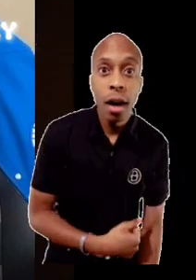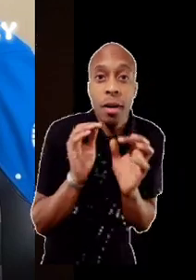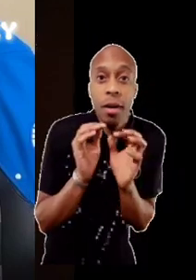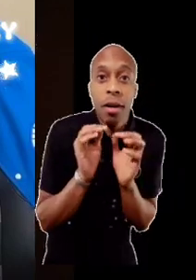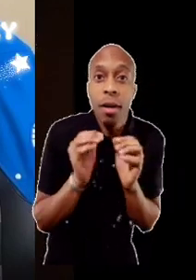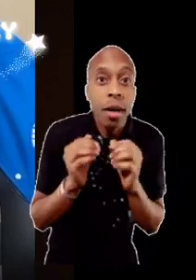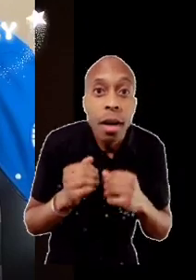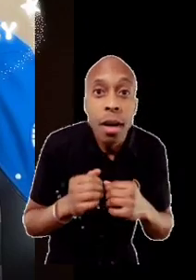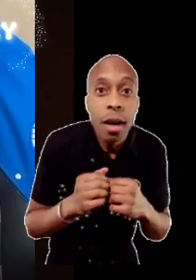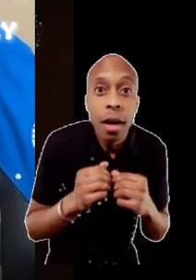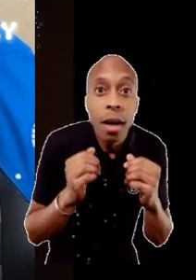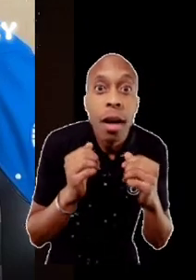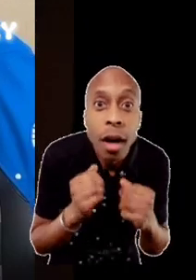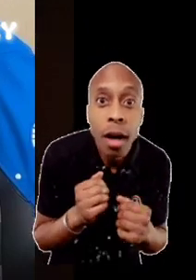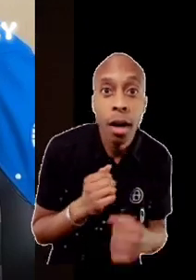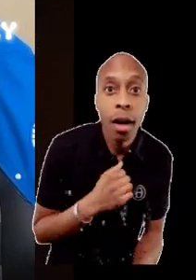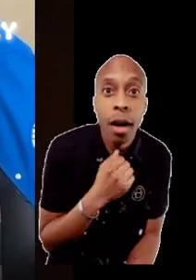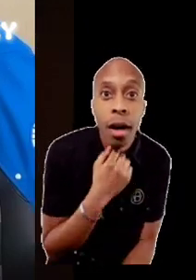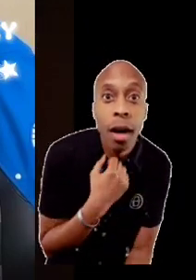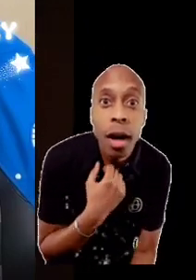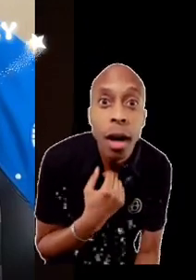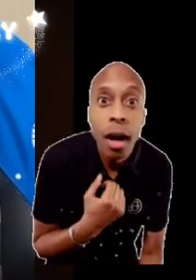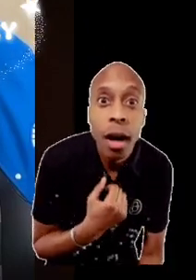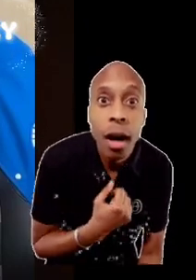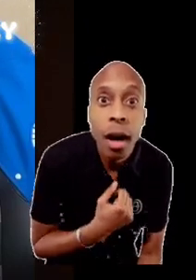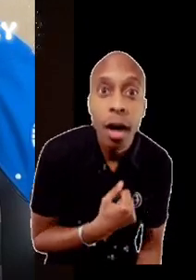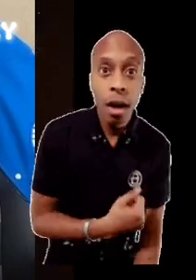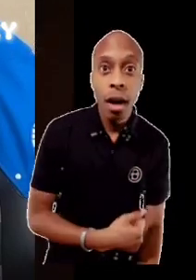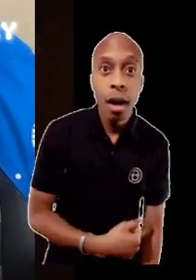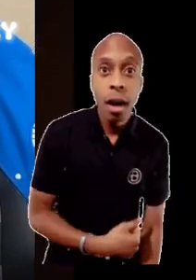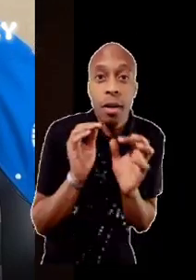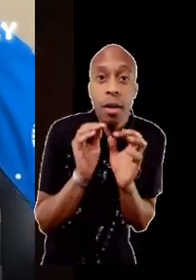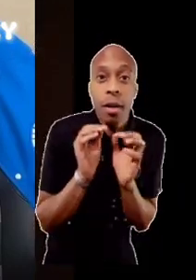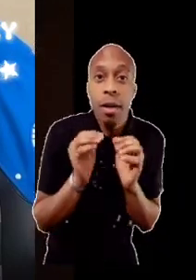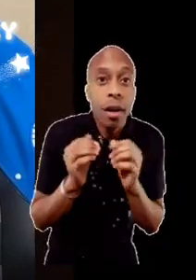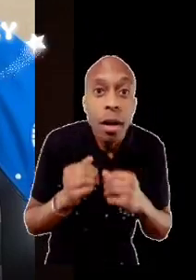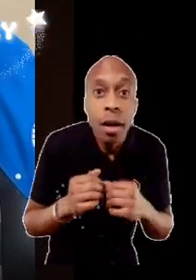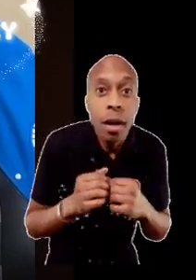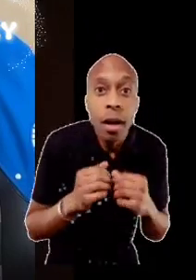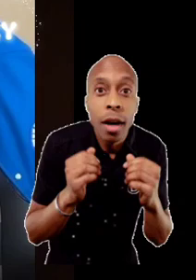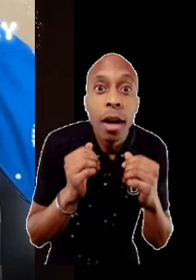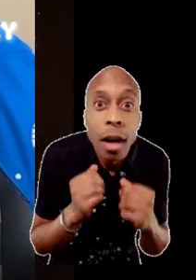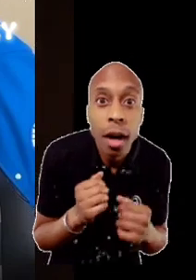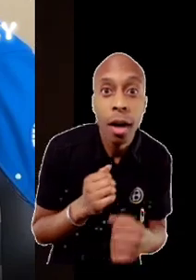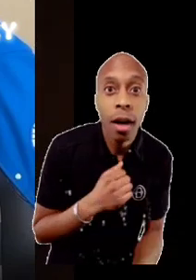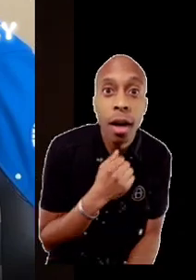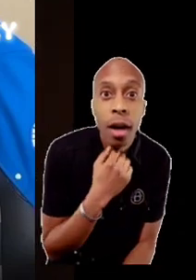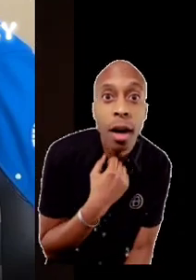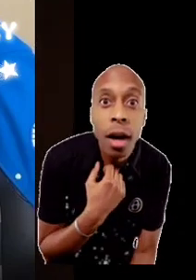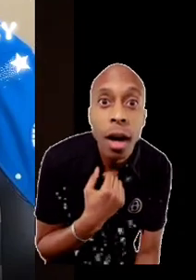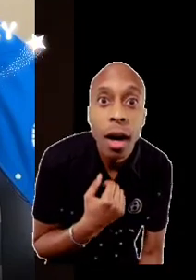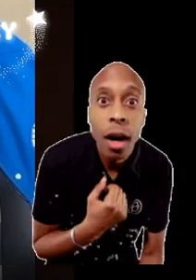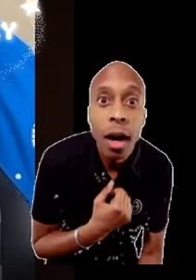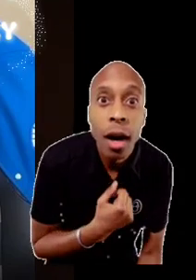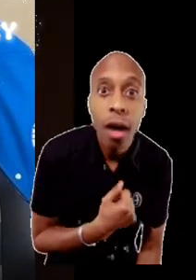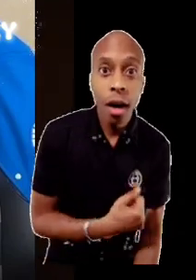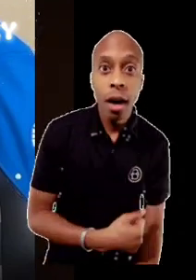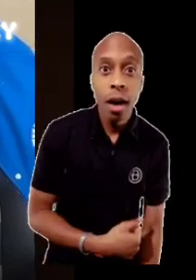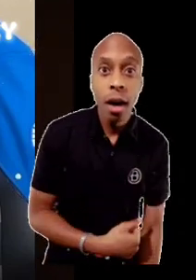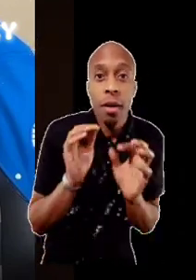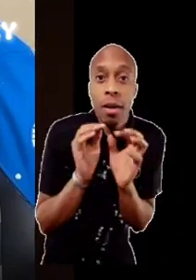bachelors just sitting, doing things. I'm talking about young people. They're in my family. So I ain't got to worry about nothing when I